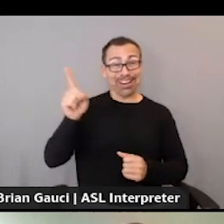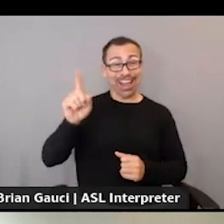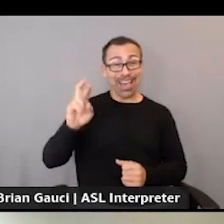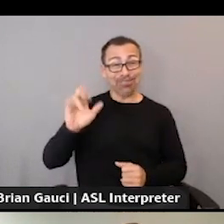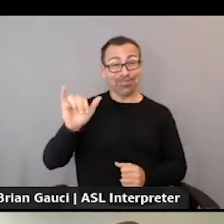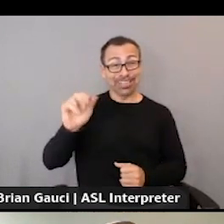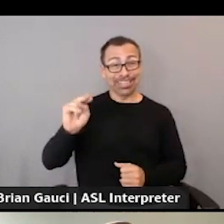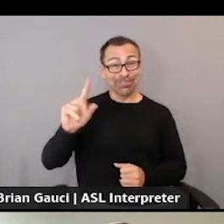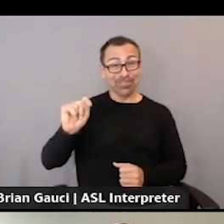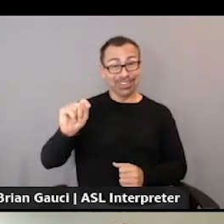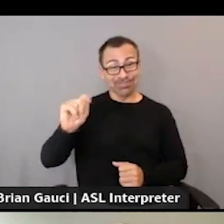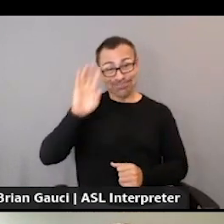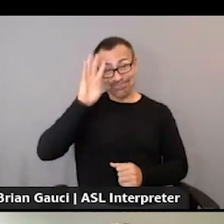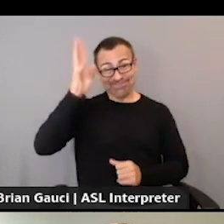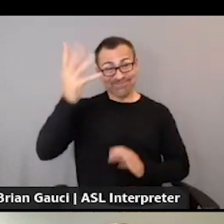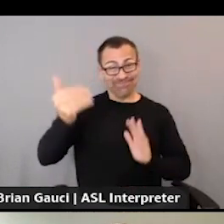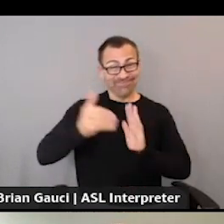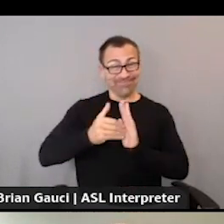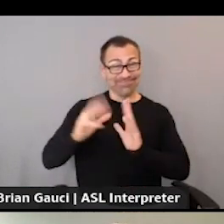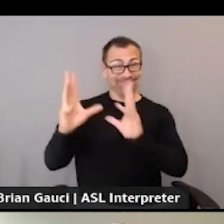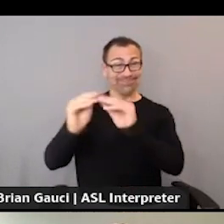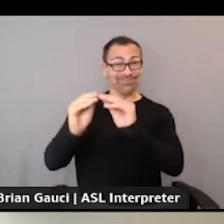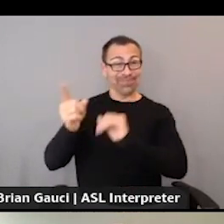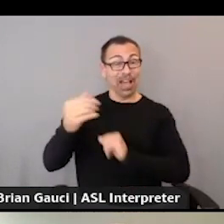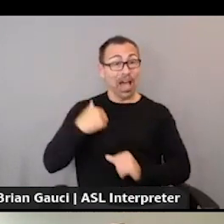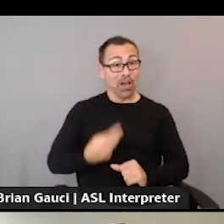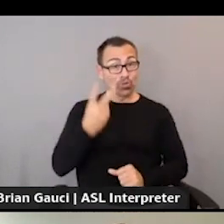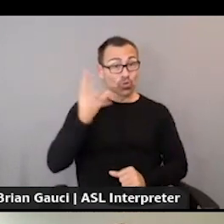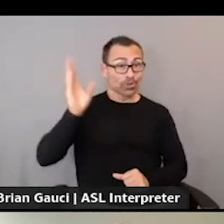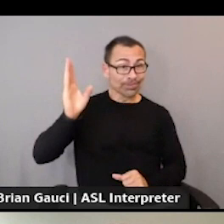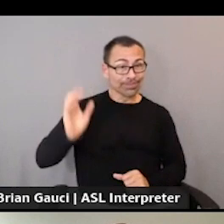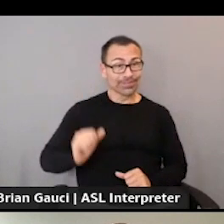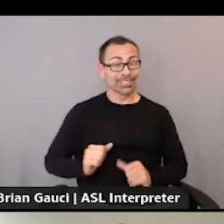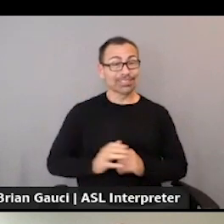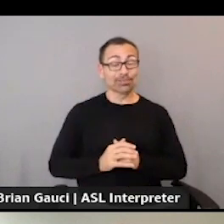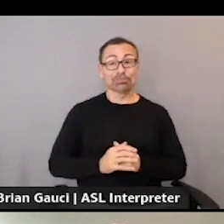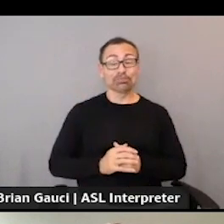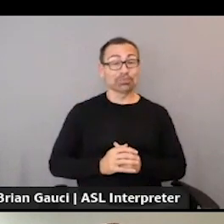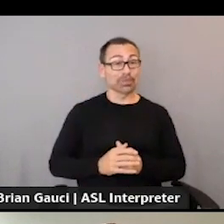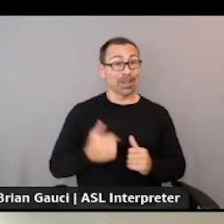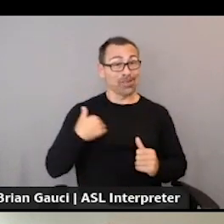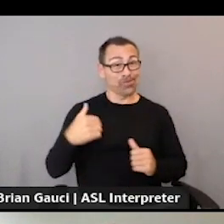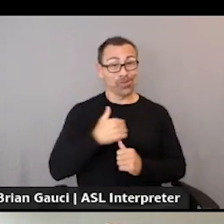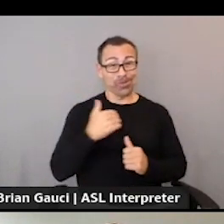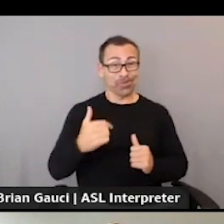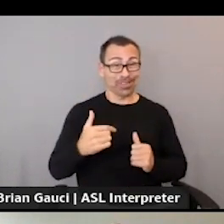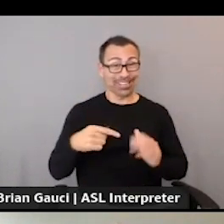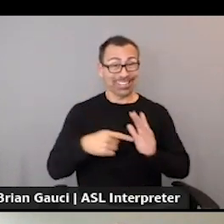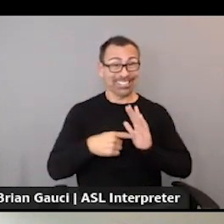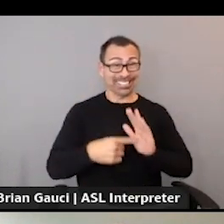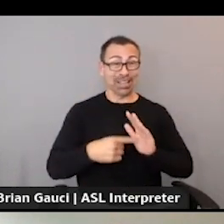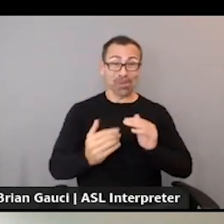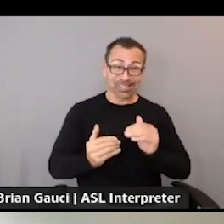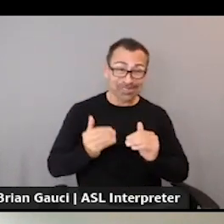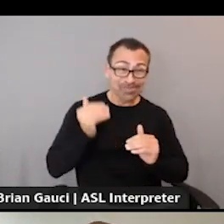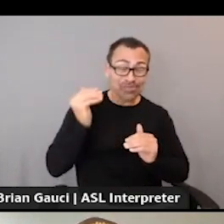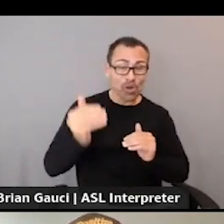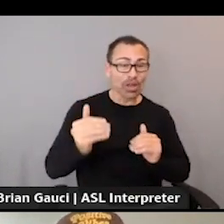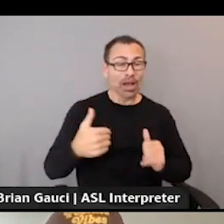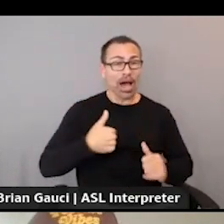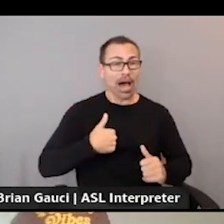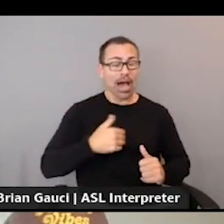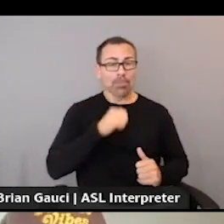on. We're going to be taking this example one step further, and we're going to say, you know what? I am not the most creative person.